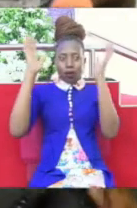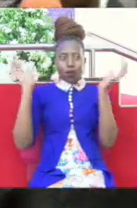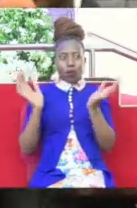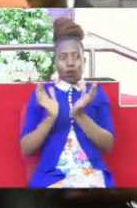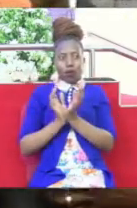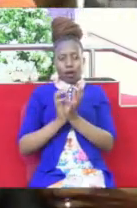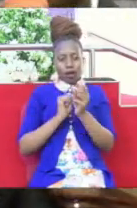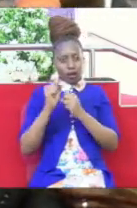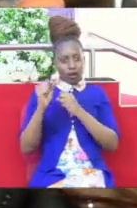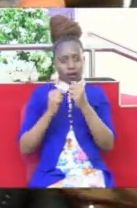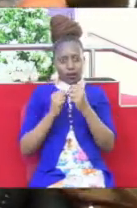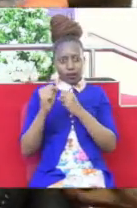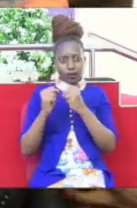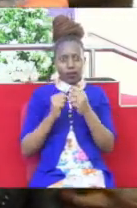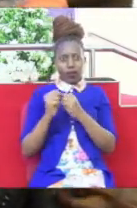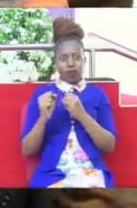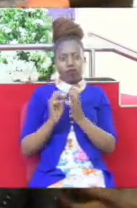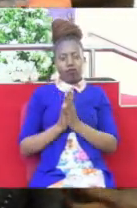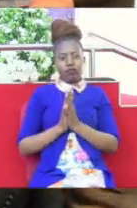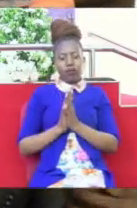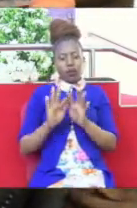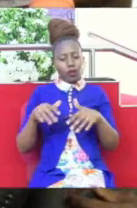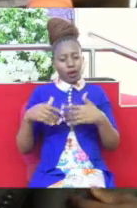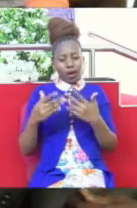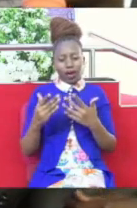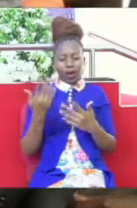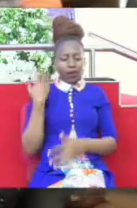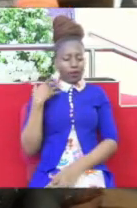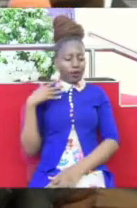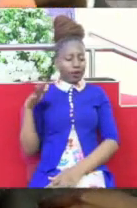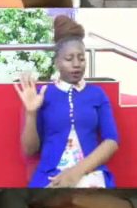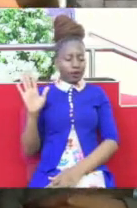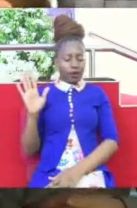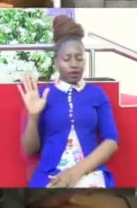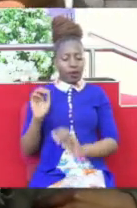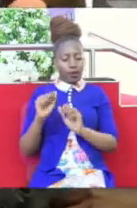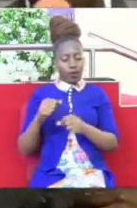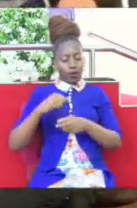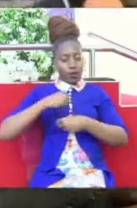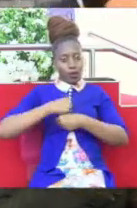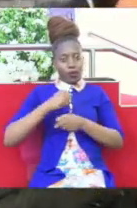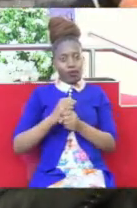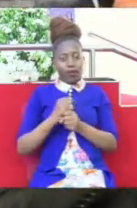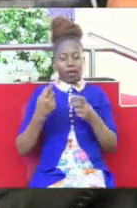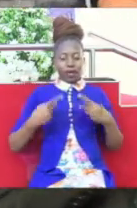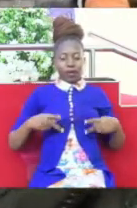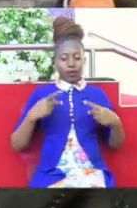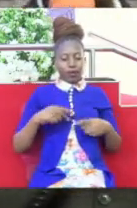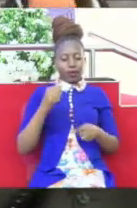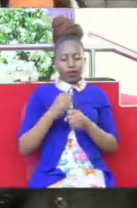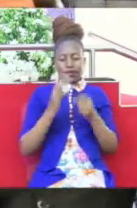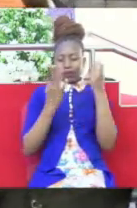jinsi chuki, can drive people to do the most awful things to people. Inaweza elekeza